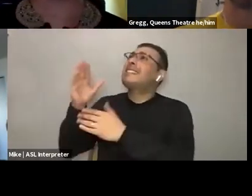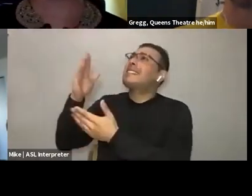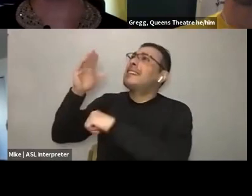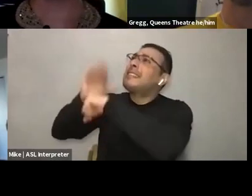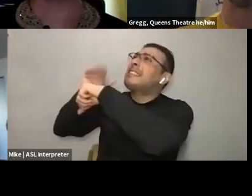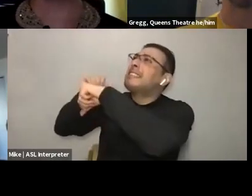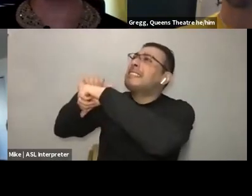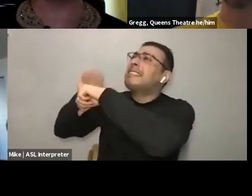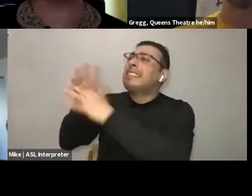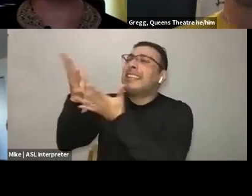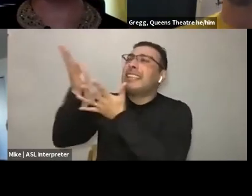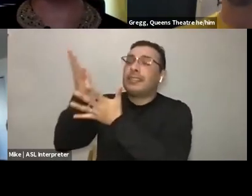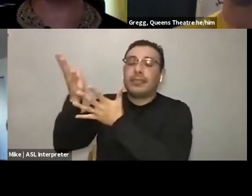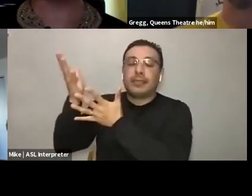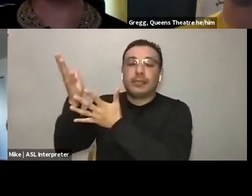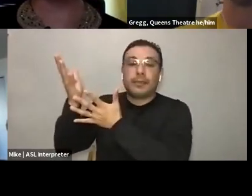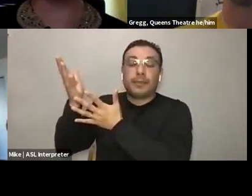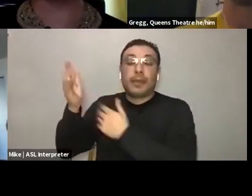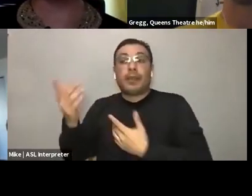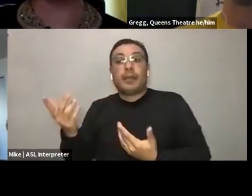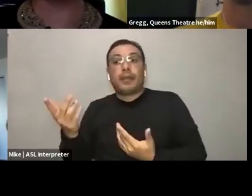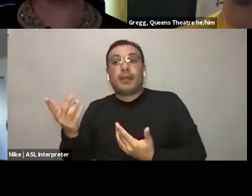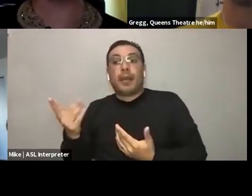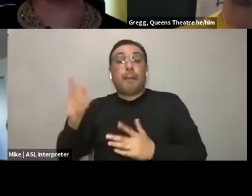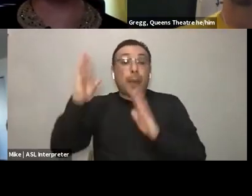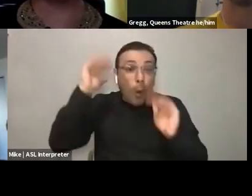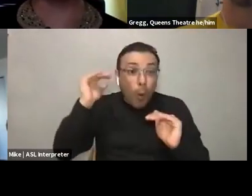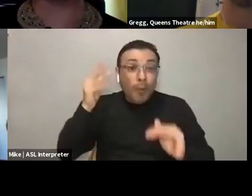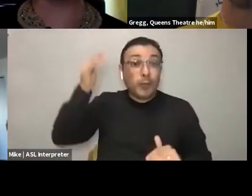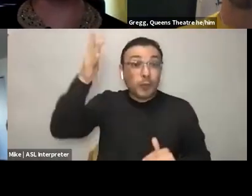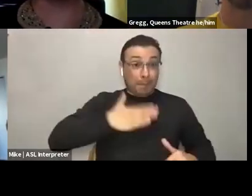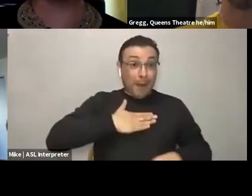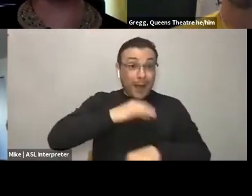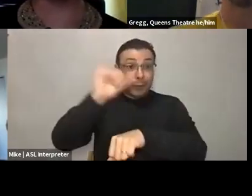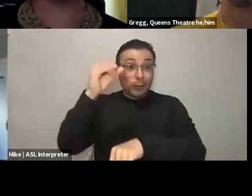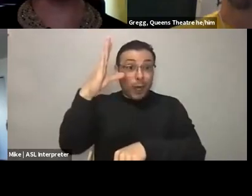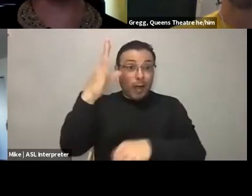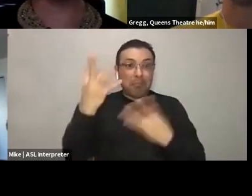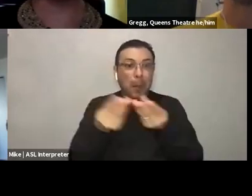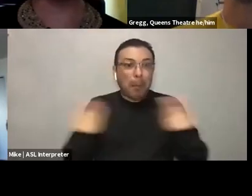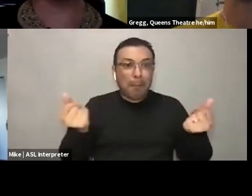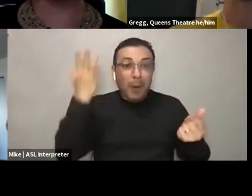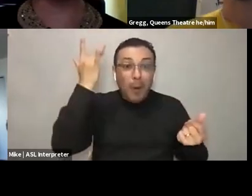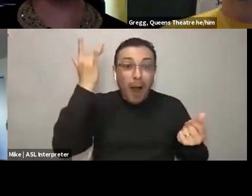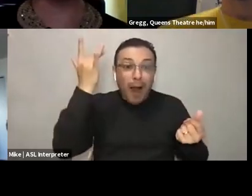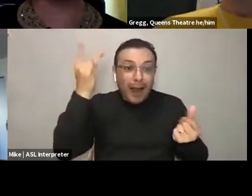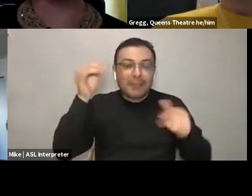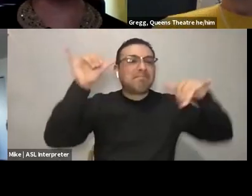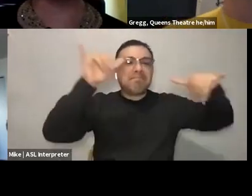obsolete because eventually this stuff will just be woven into the lifeblood of the organization and the institution, right? And I think,